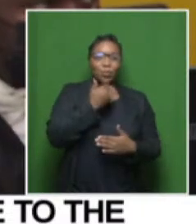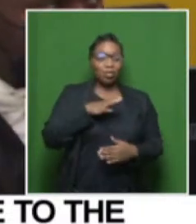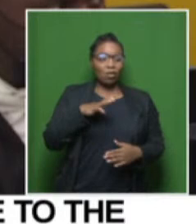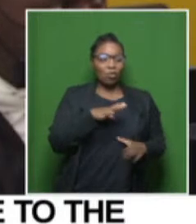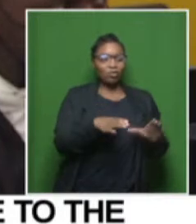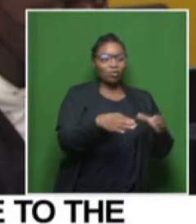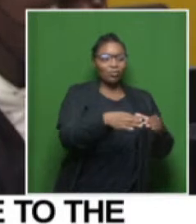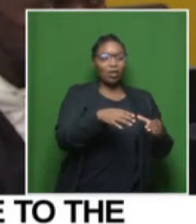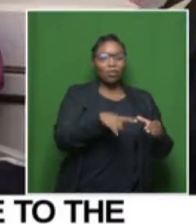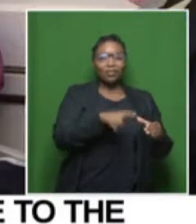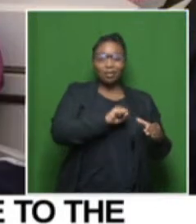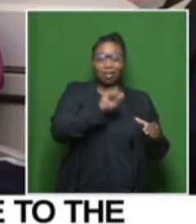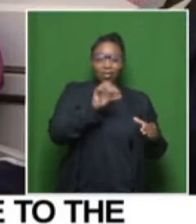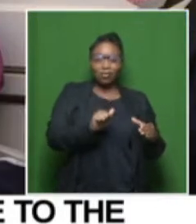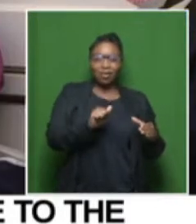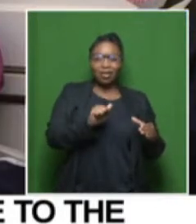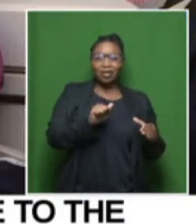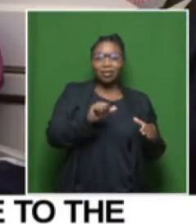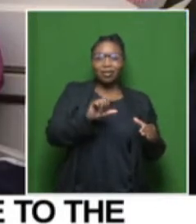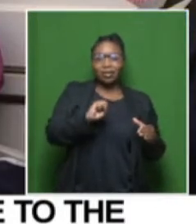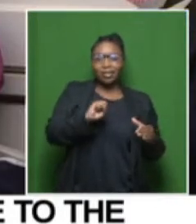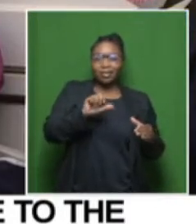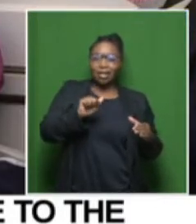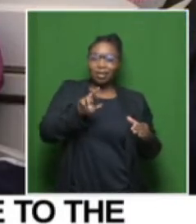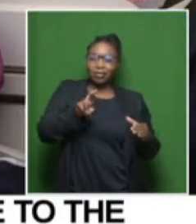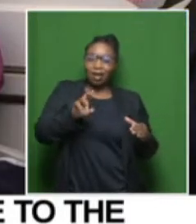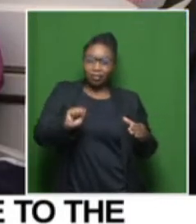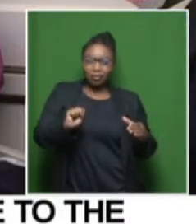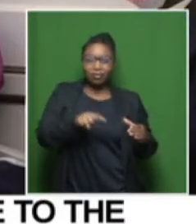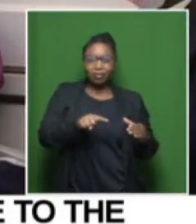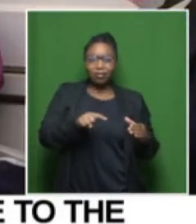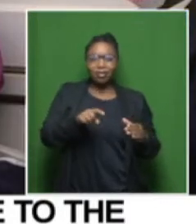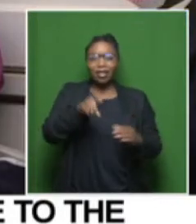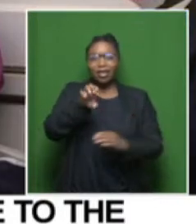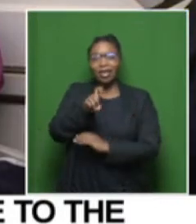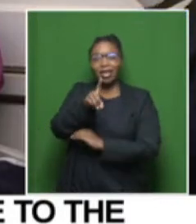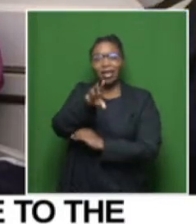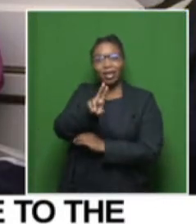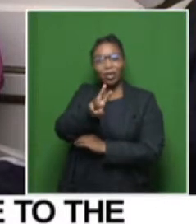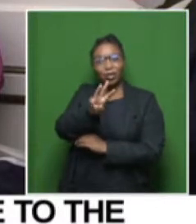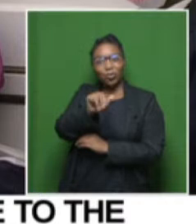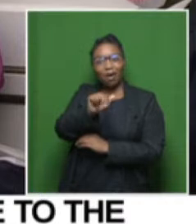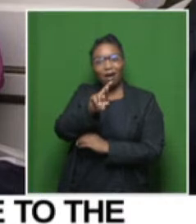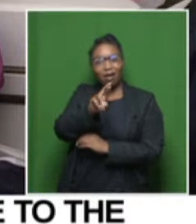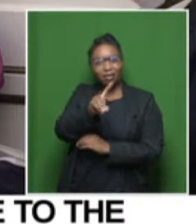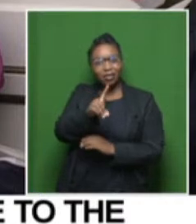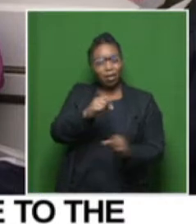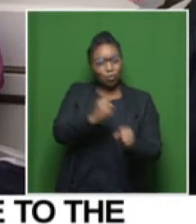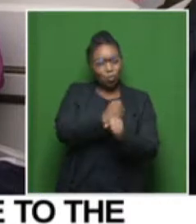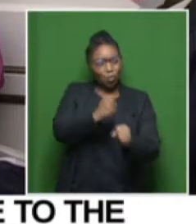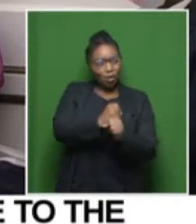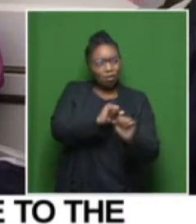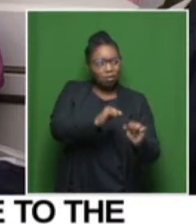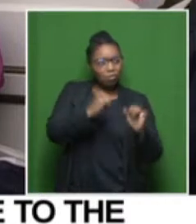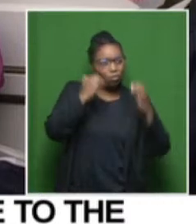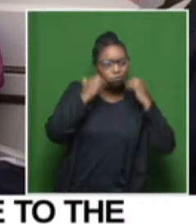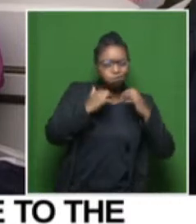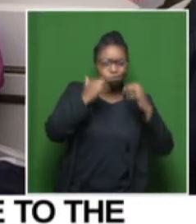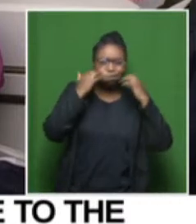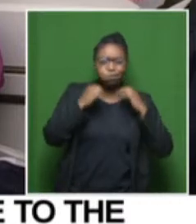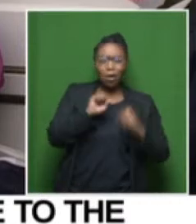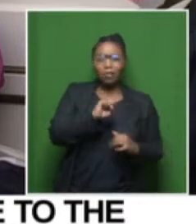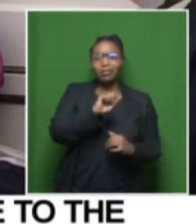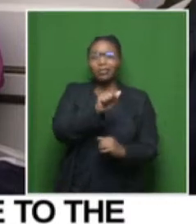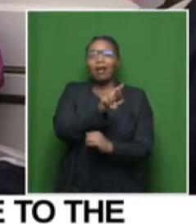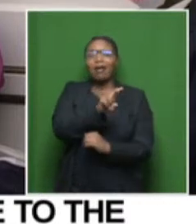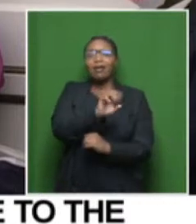of the South African Revenue Services, Edward Kwesma, and the hard work of SARS. Many thanks